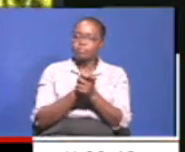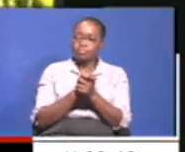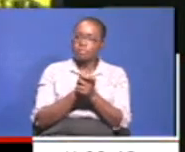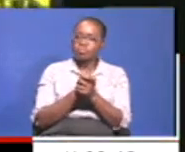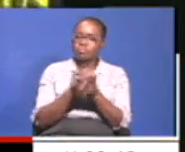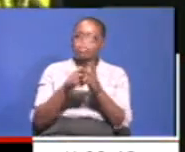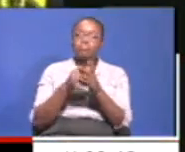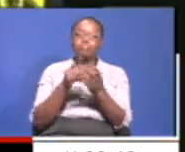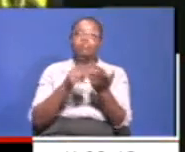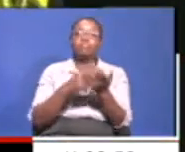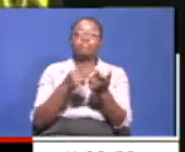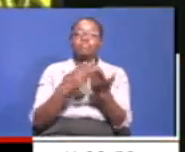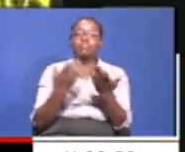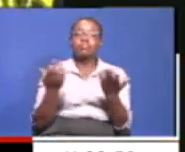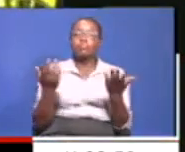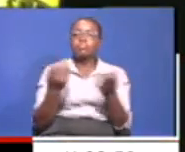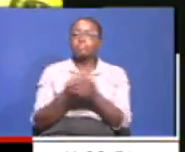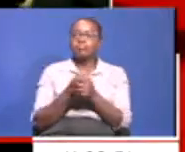Yes.